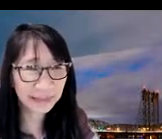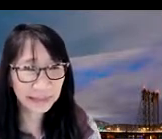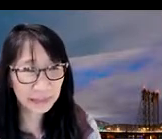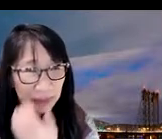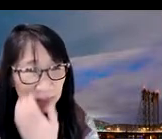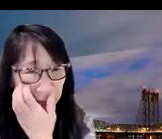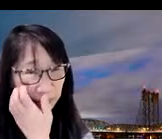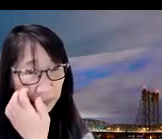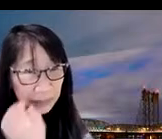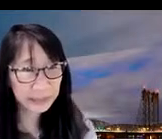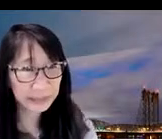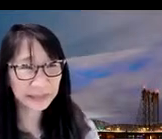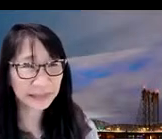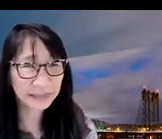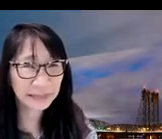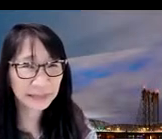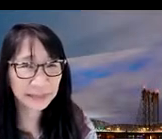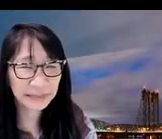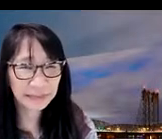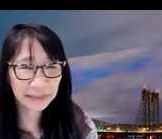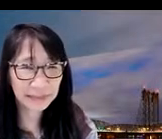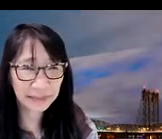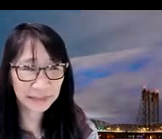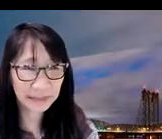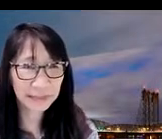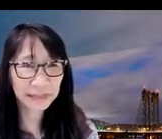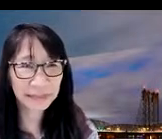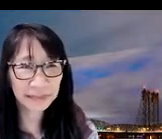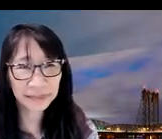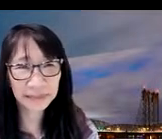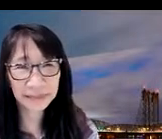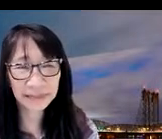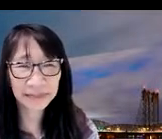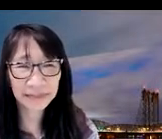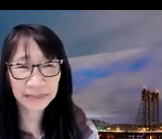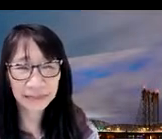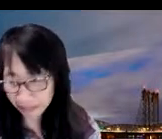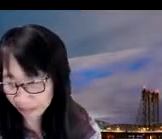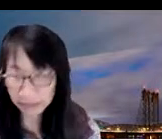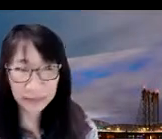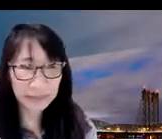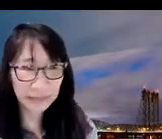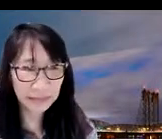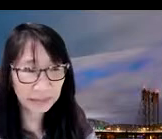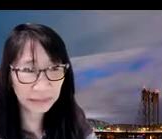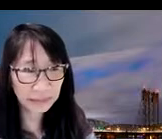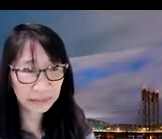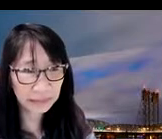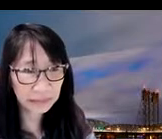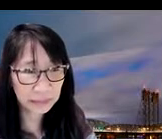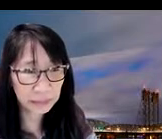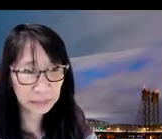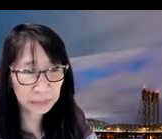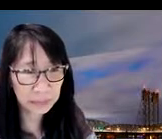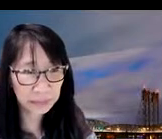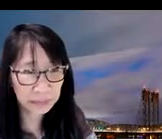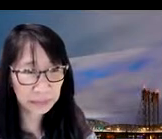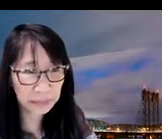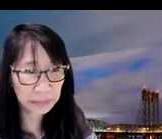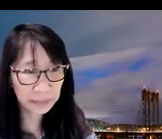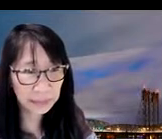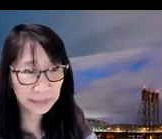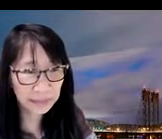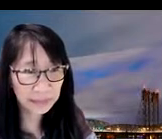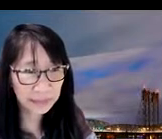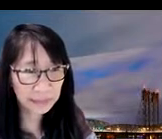so that's what I use to get around. And I'm looking forward to having the bridge redone